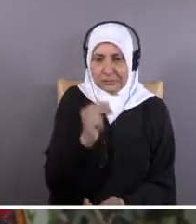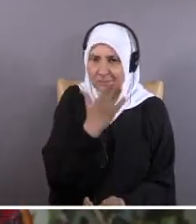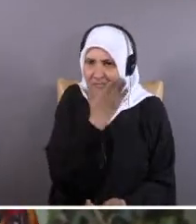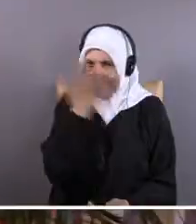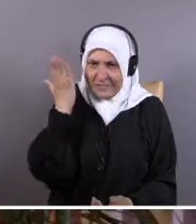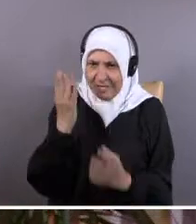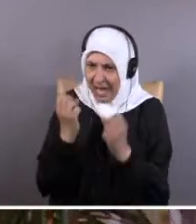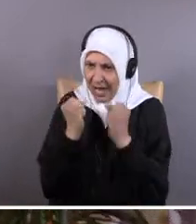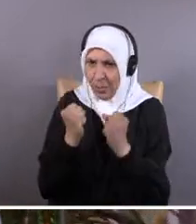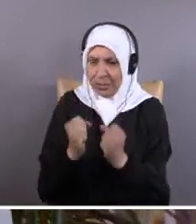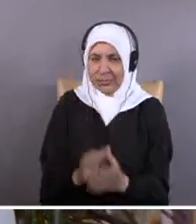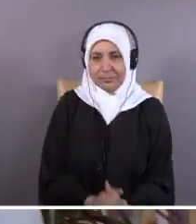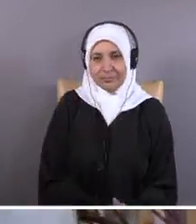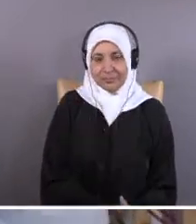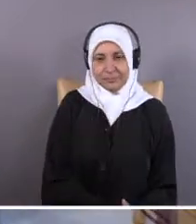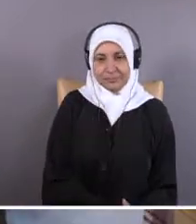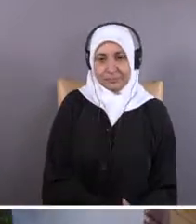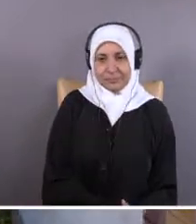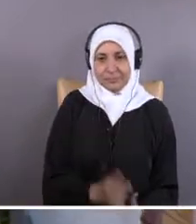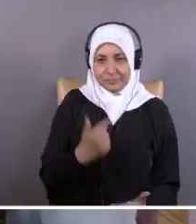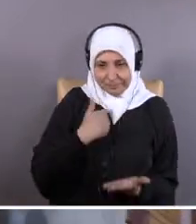I will tell you this story.